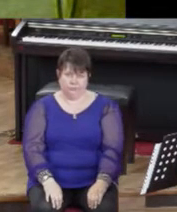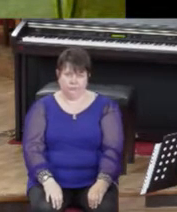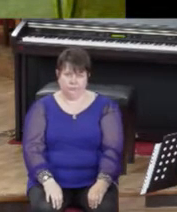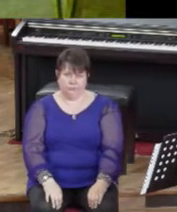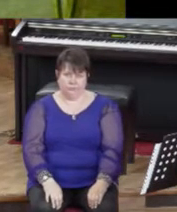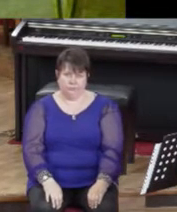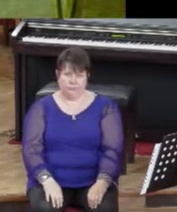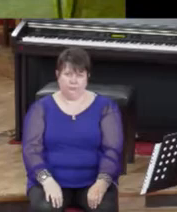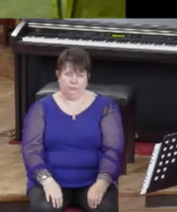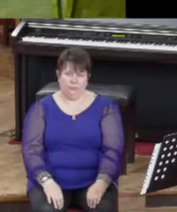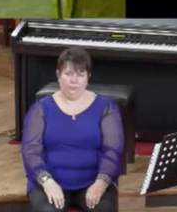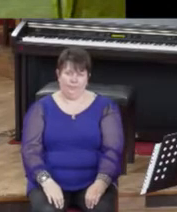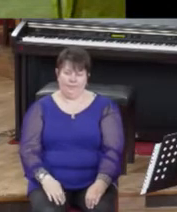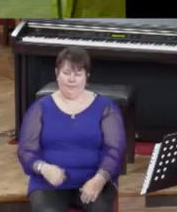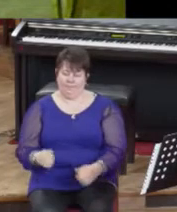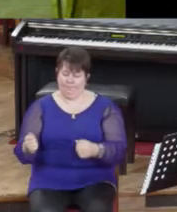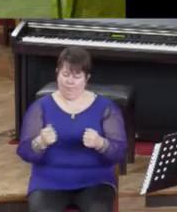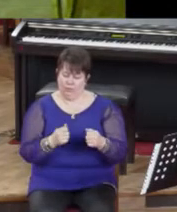By bringing